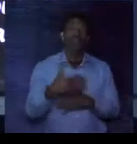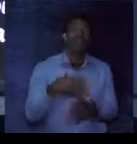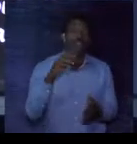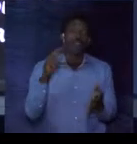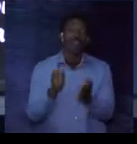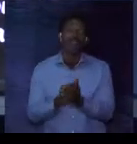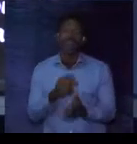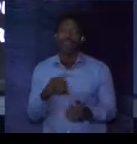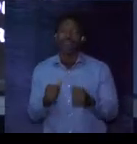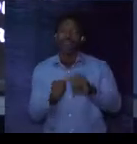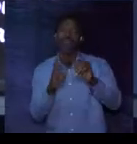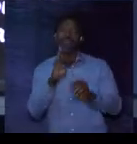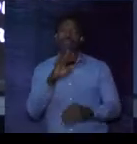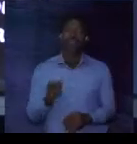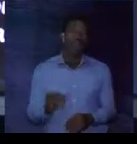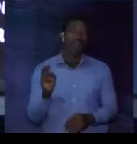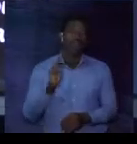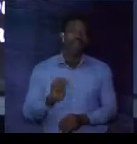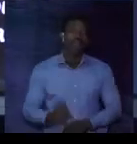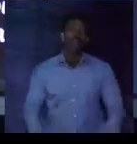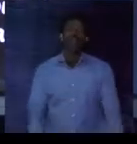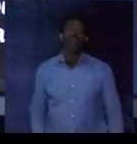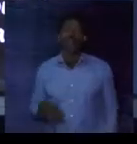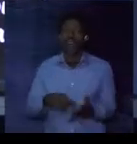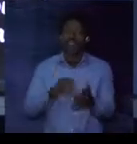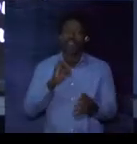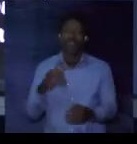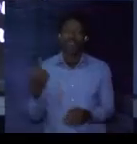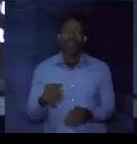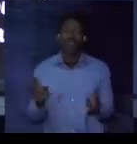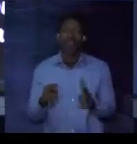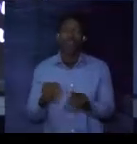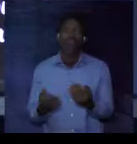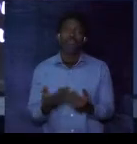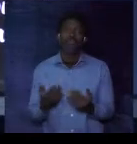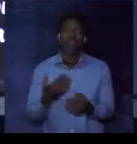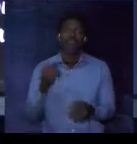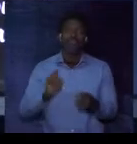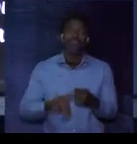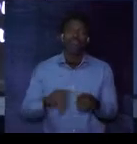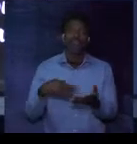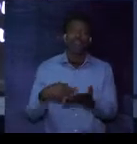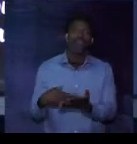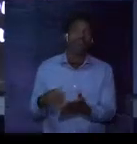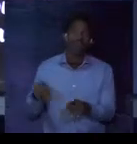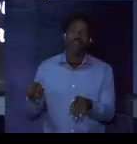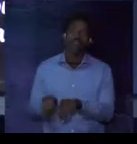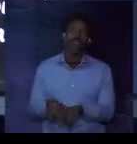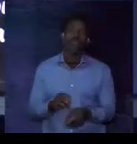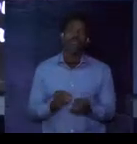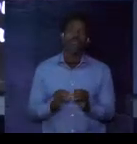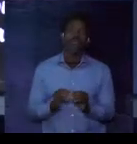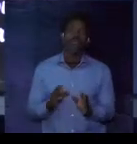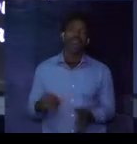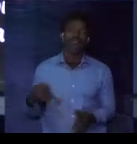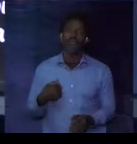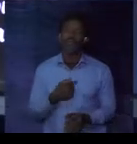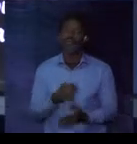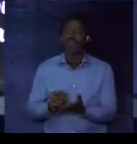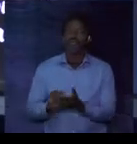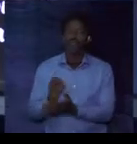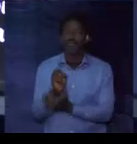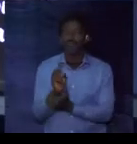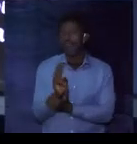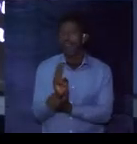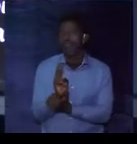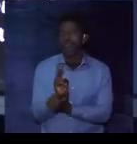then the next one will be thousands, and then followed by millions. So this is also very easy to read